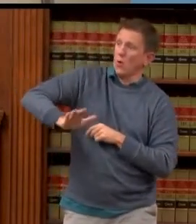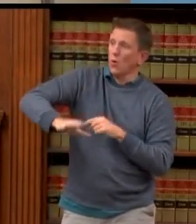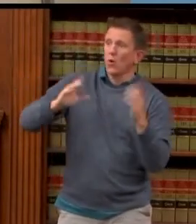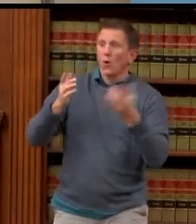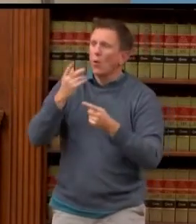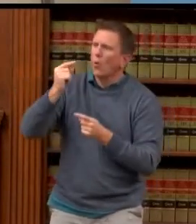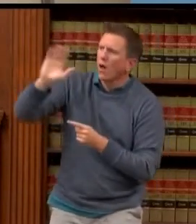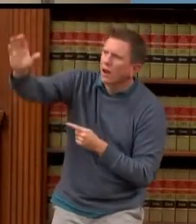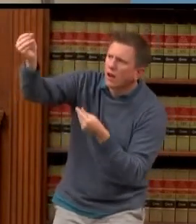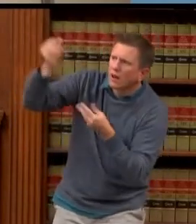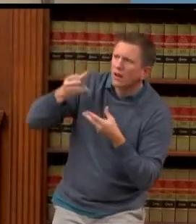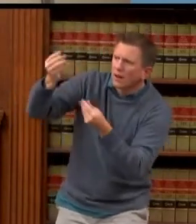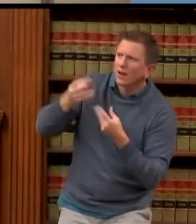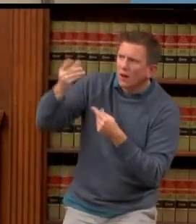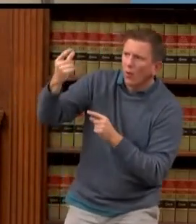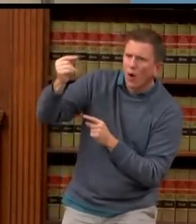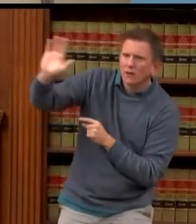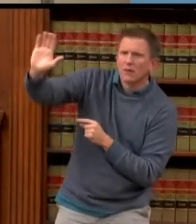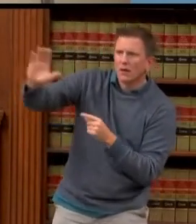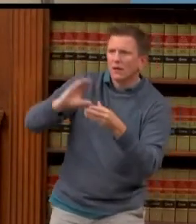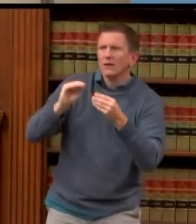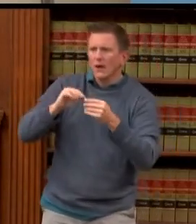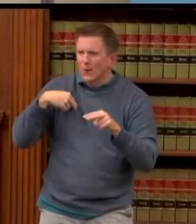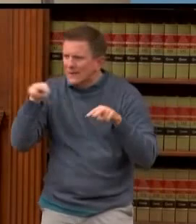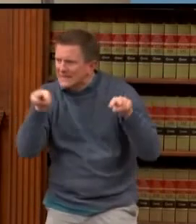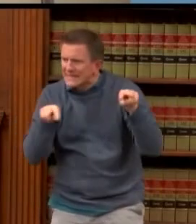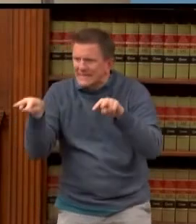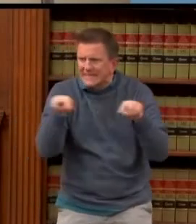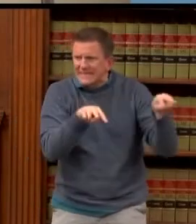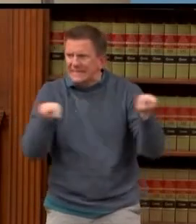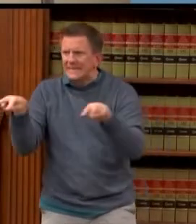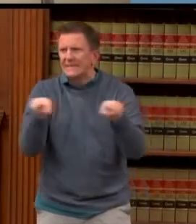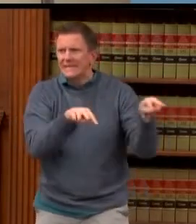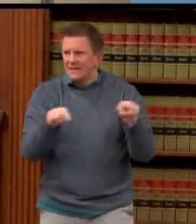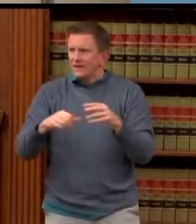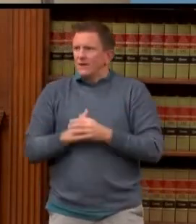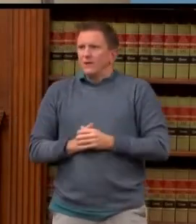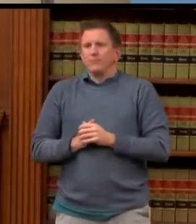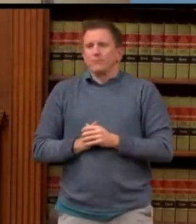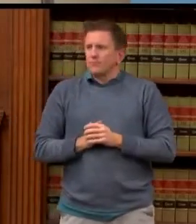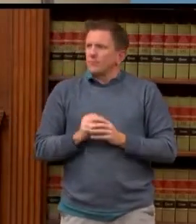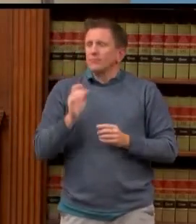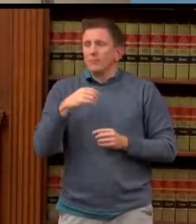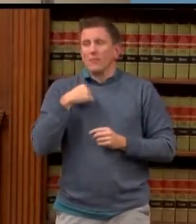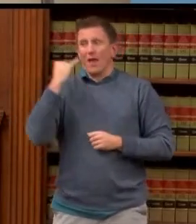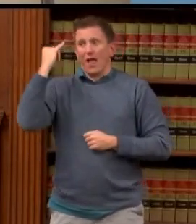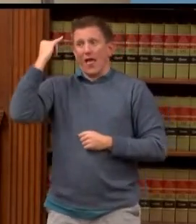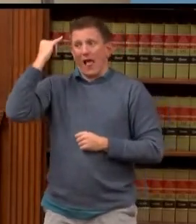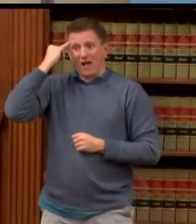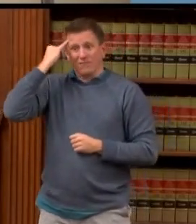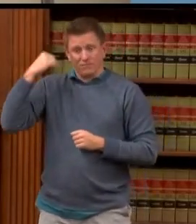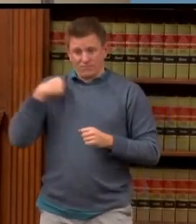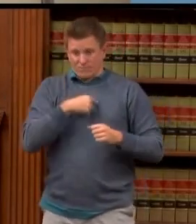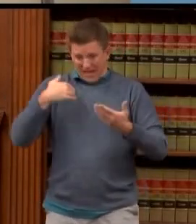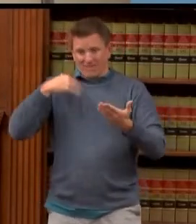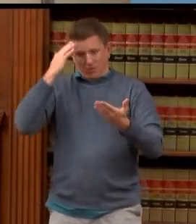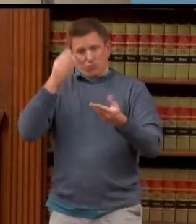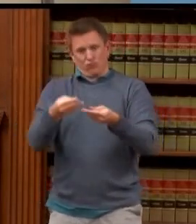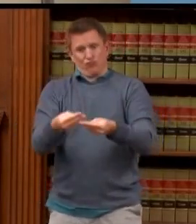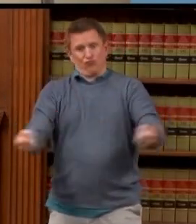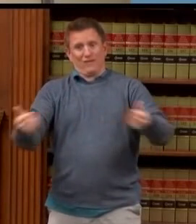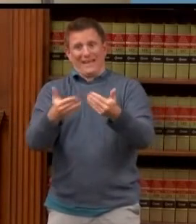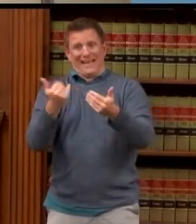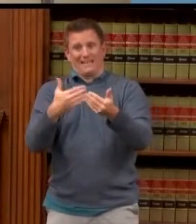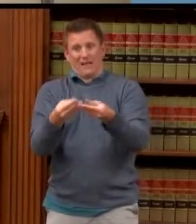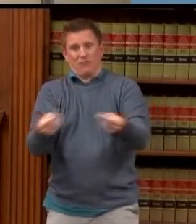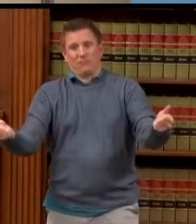been done across the country. But I had seen this morning that there is no state in this country that is seeing a decrease in cases. So